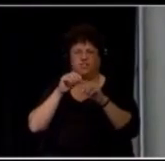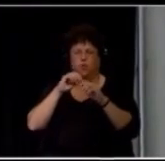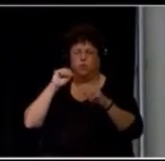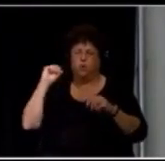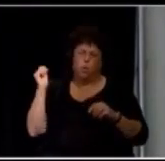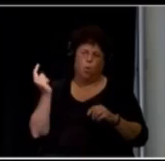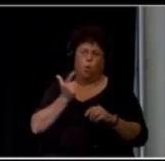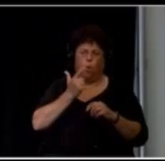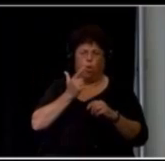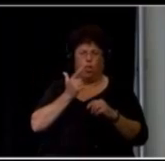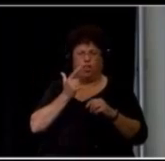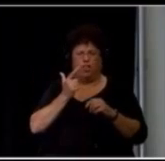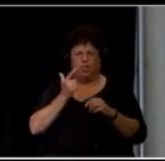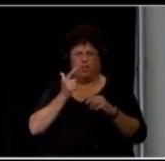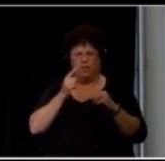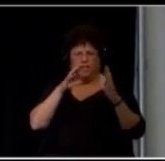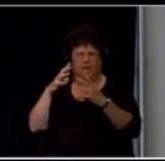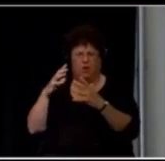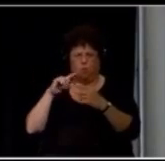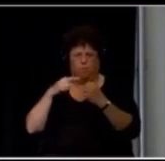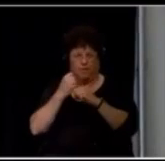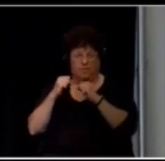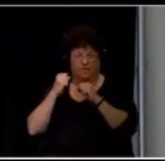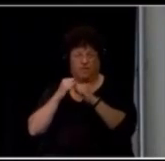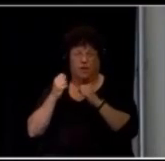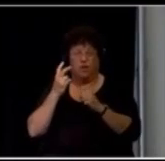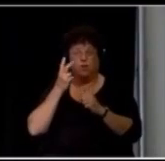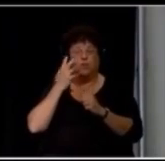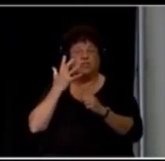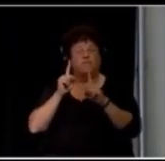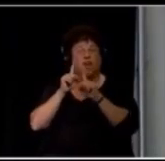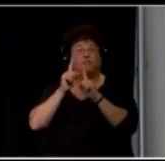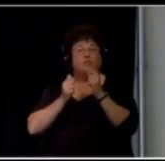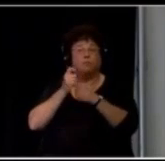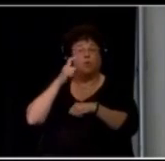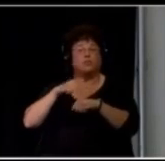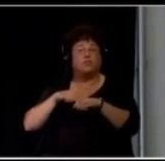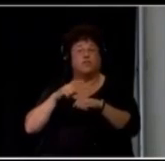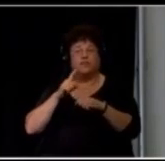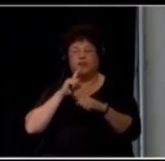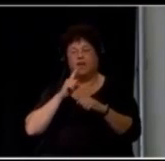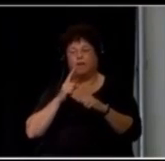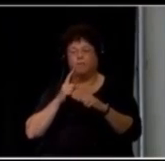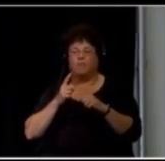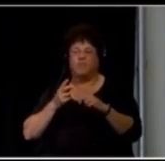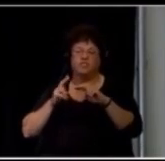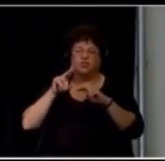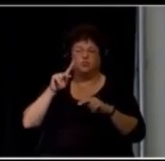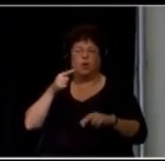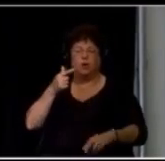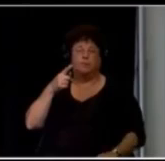every category and subcategory. So like if you see 5-star, most of the time they sort of rounded up their GPA there.